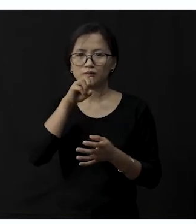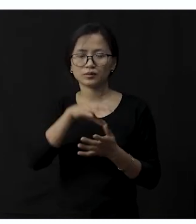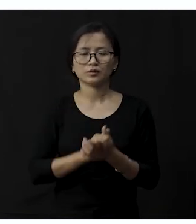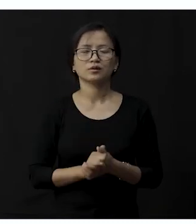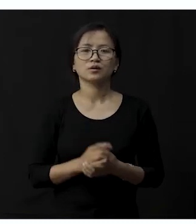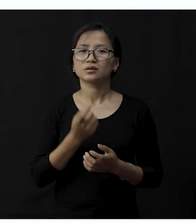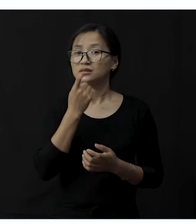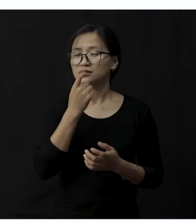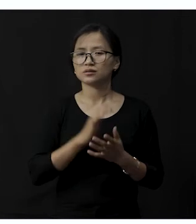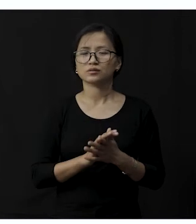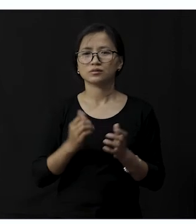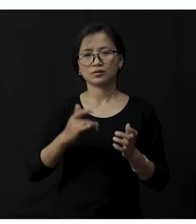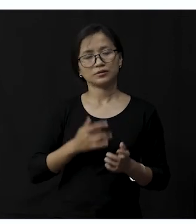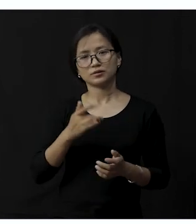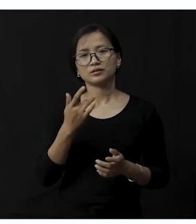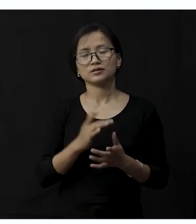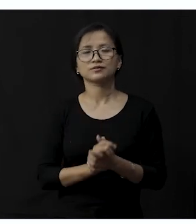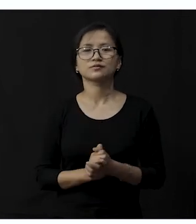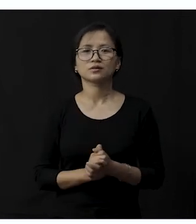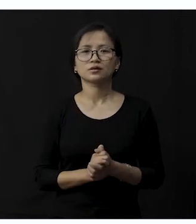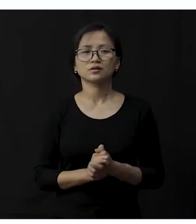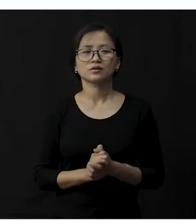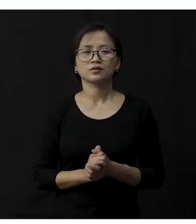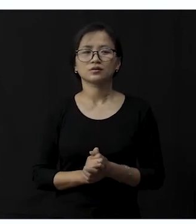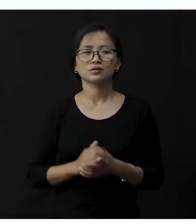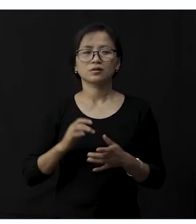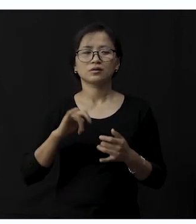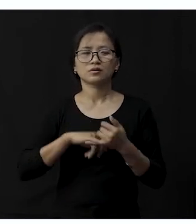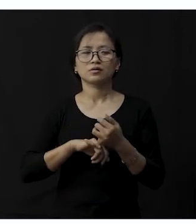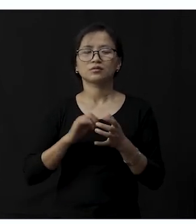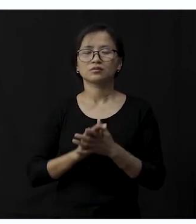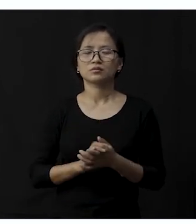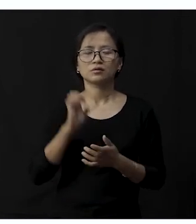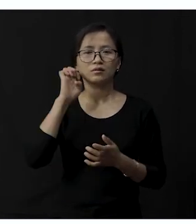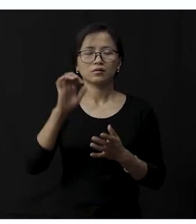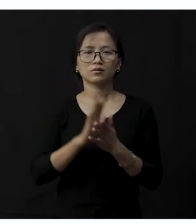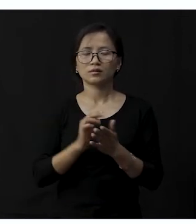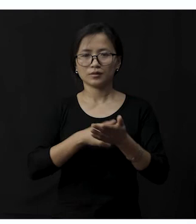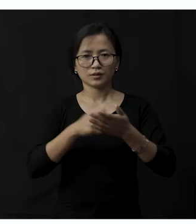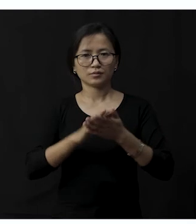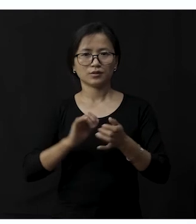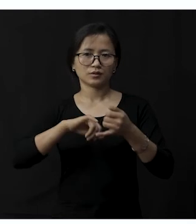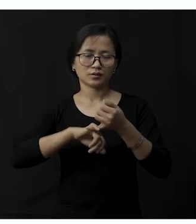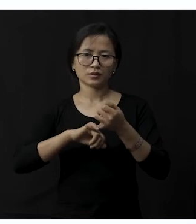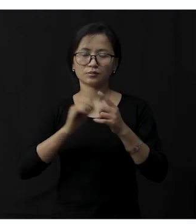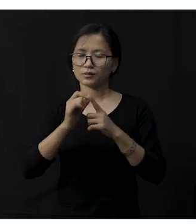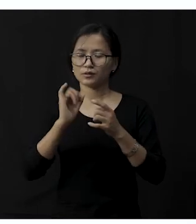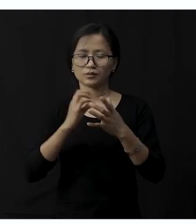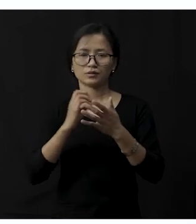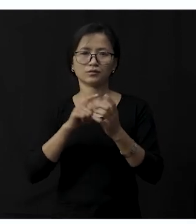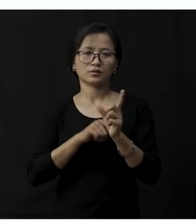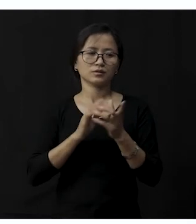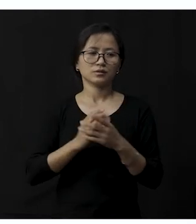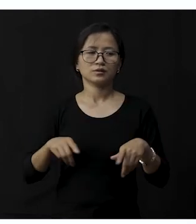adjective. And what's her name? It's Spicy. And Spicy also like to play with both the girls.